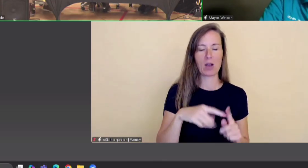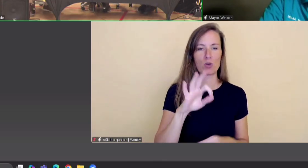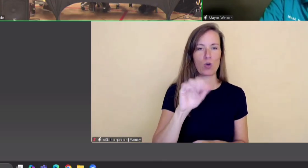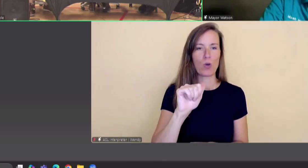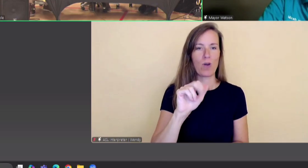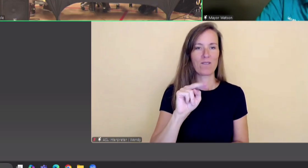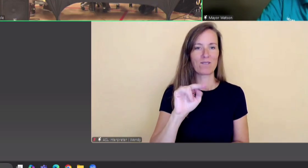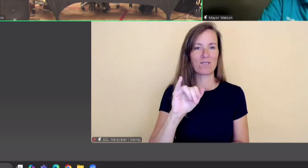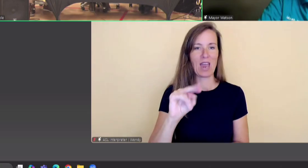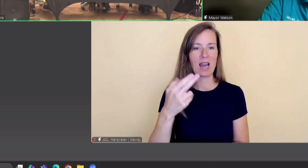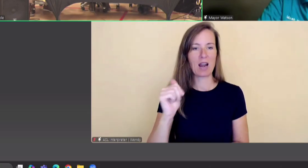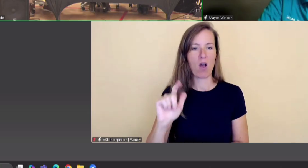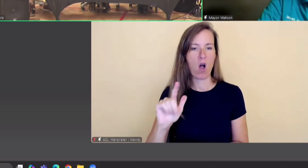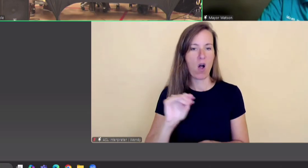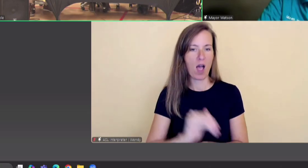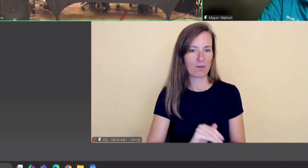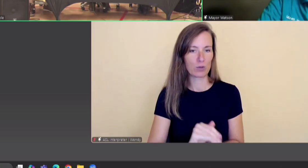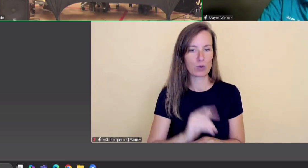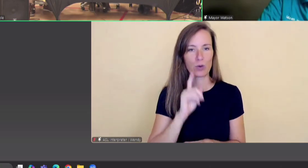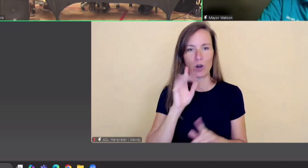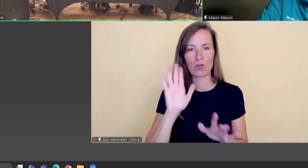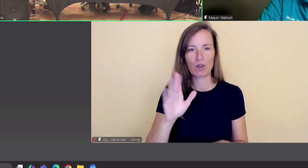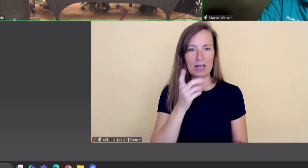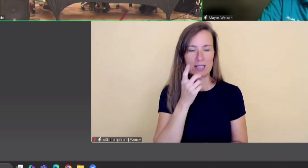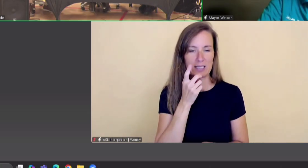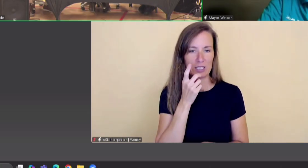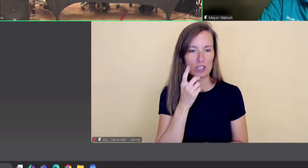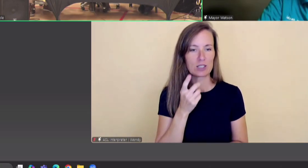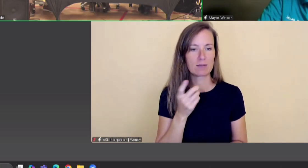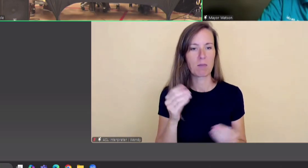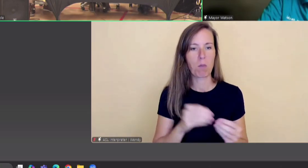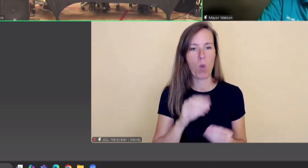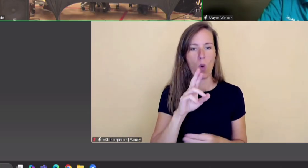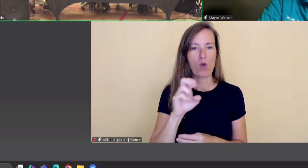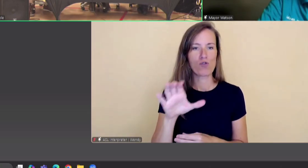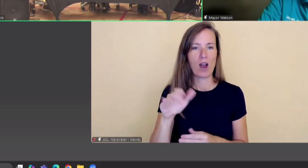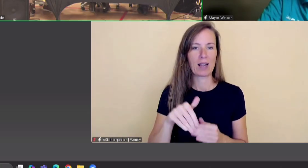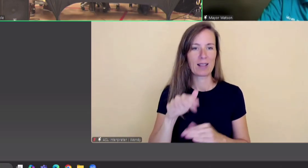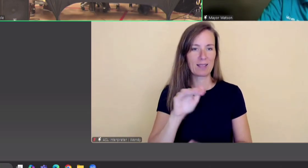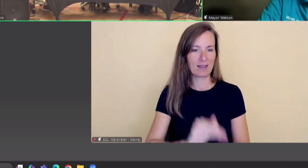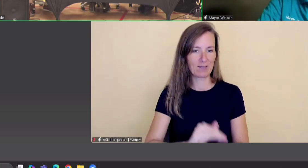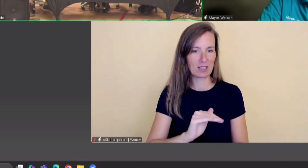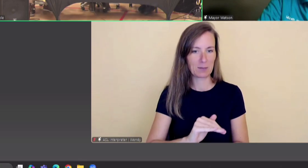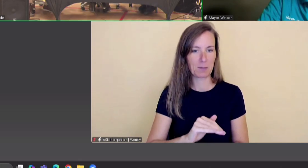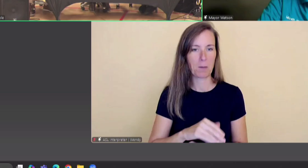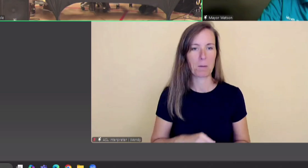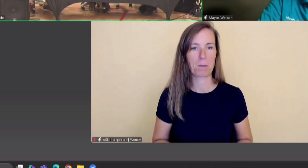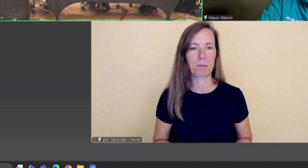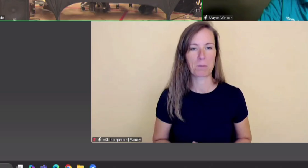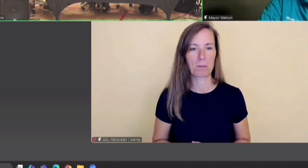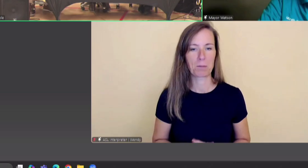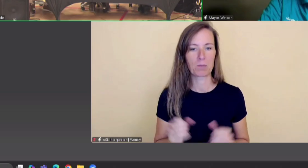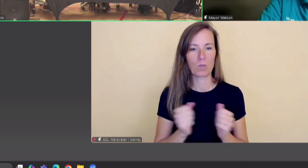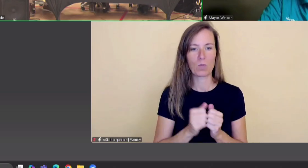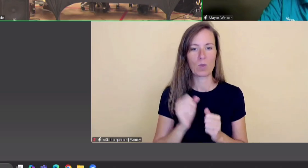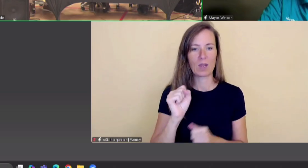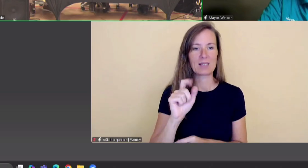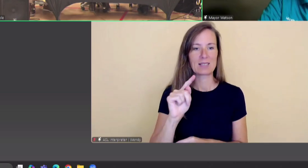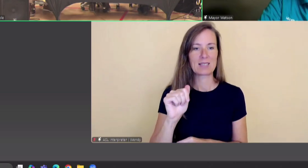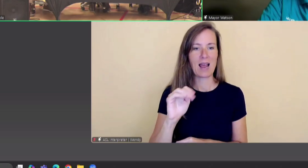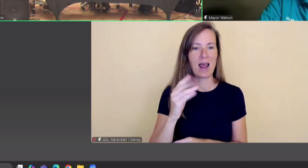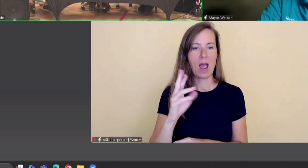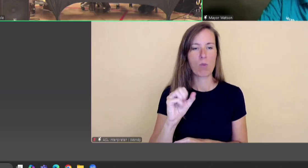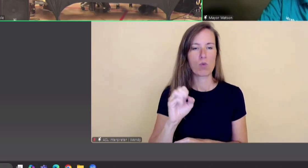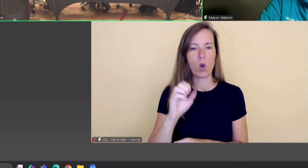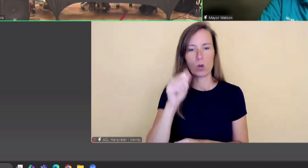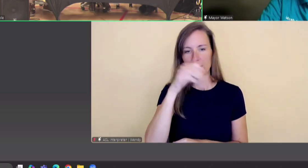great dinner and more recreation in the evening. With the St. Ambrose Men's Club breaks out our money wheel, and we